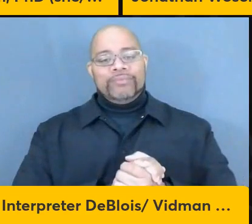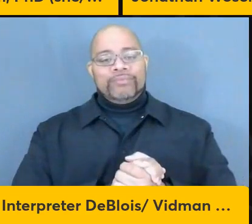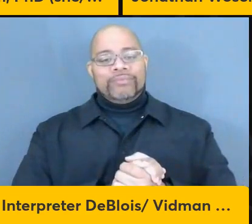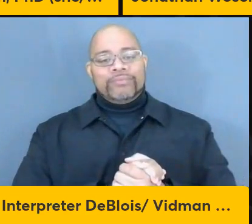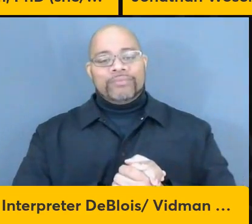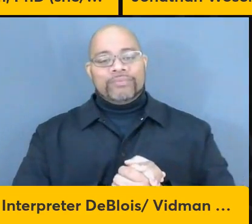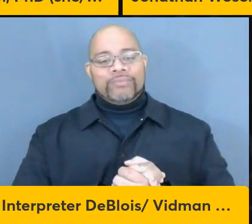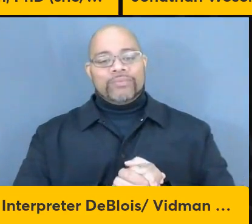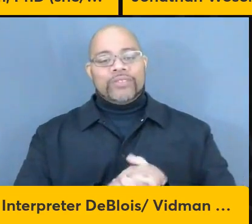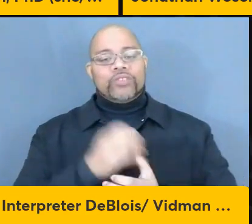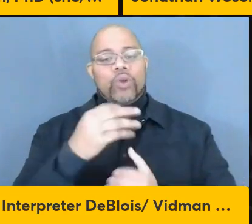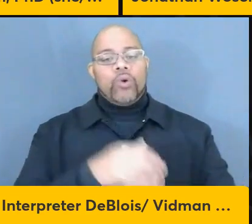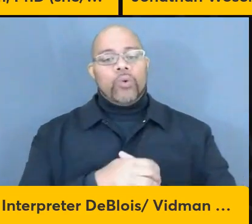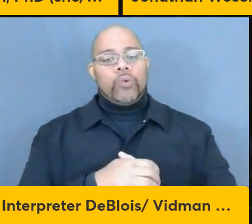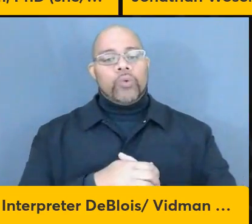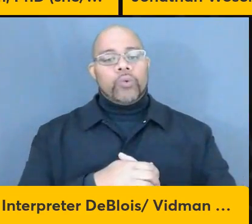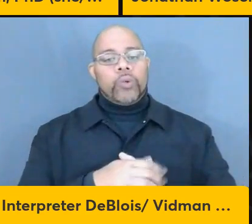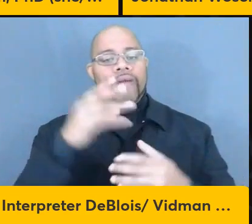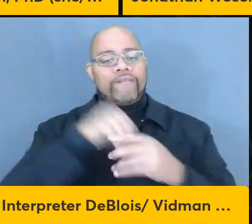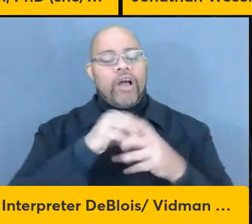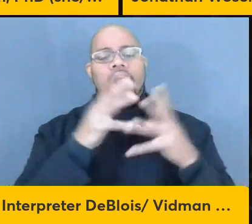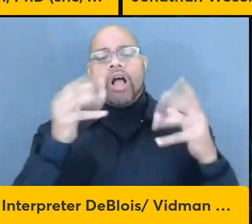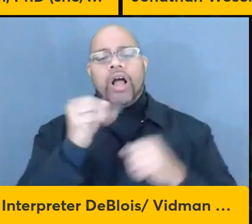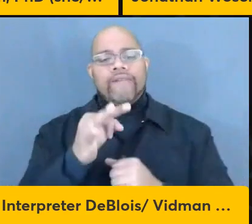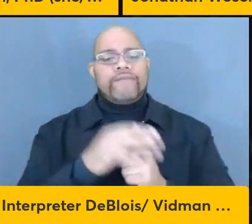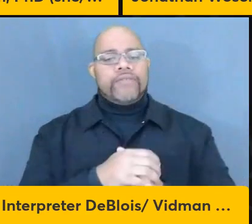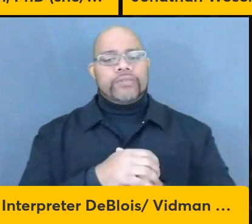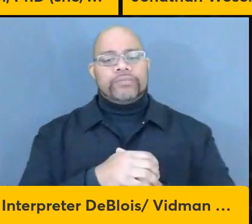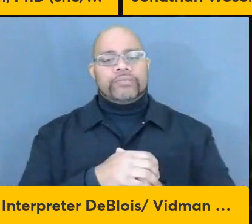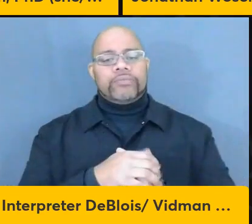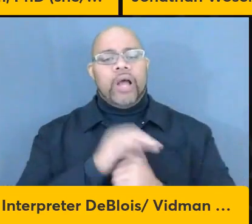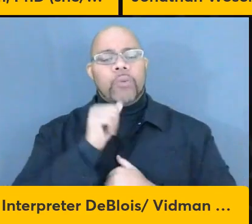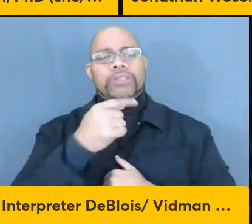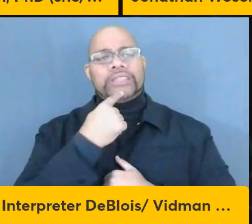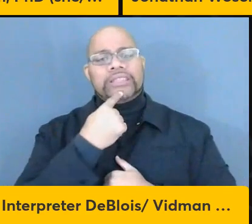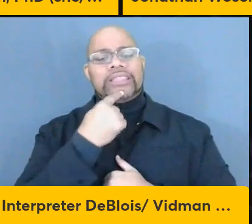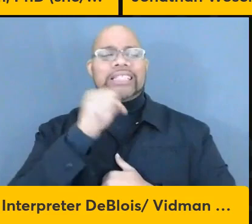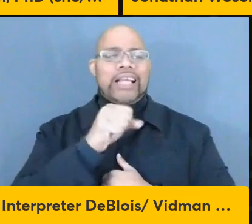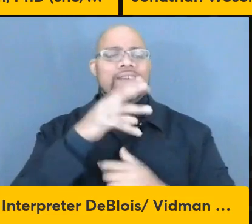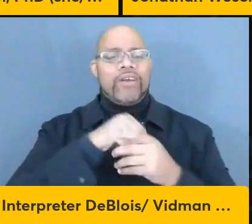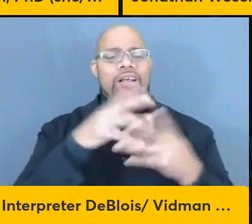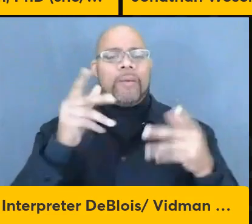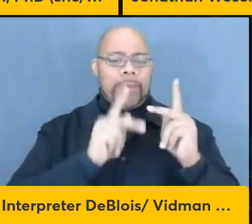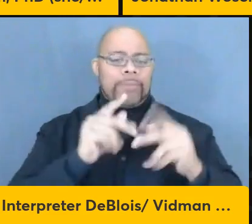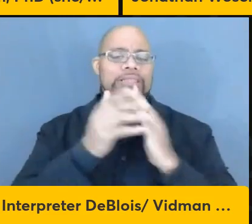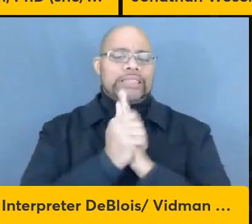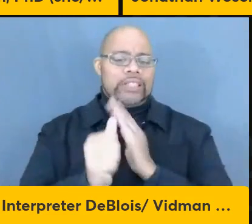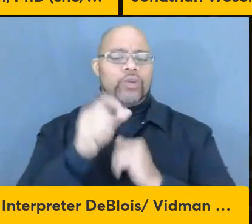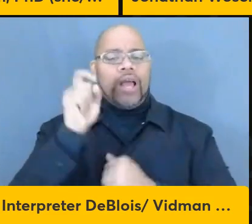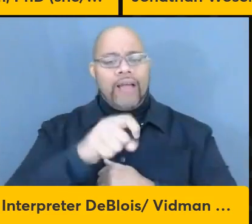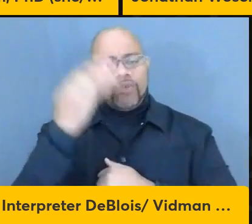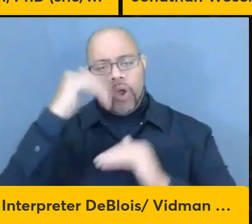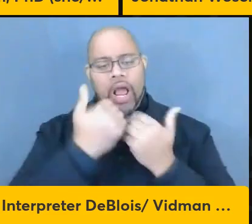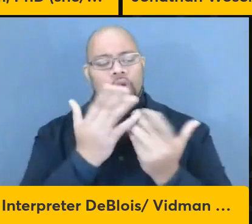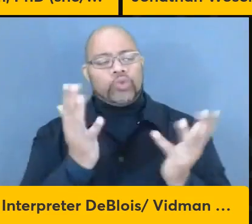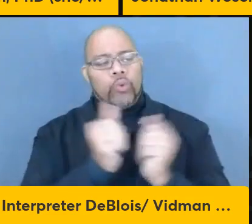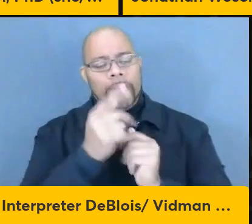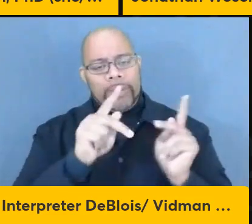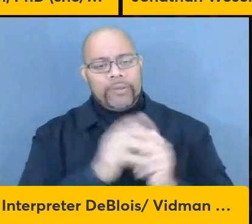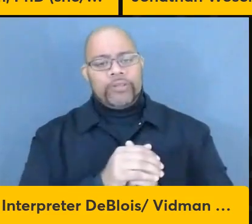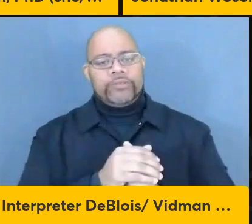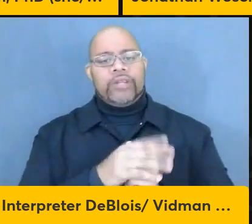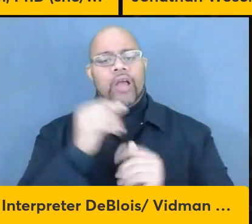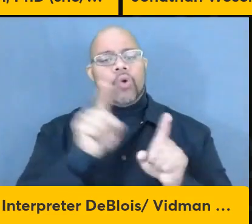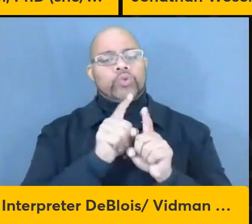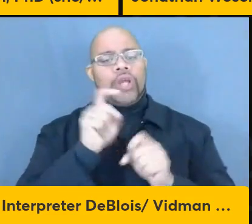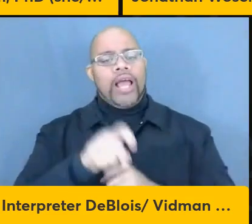And so it involves a lot of, it involves a lot of people skills. You have to know how to talk to people. And